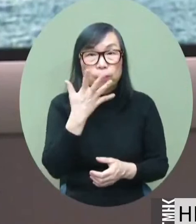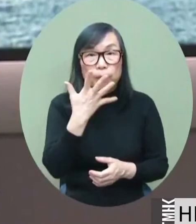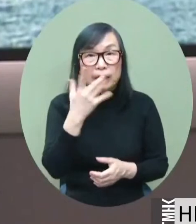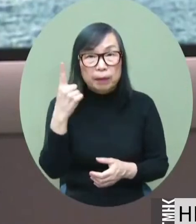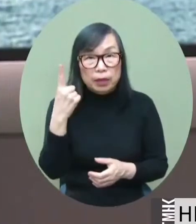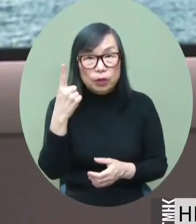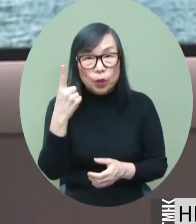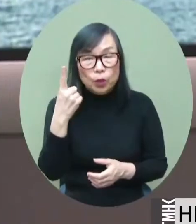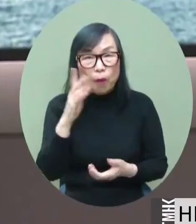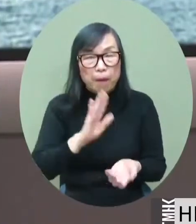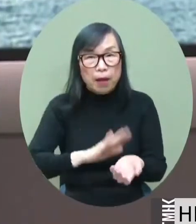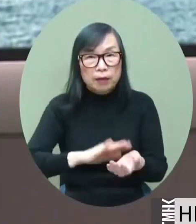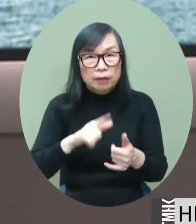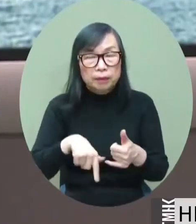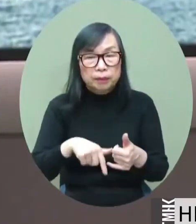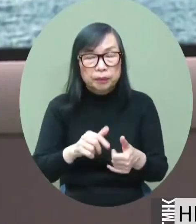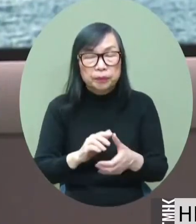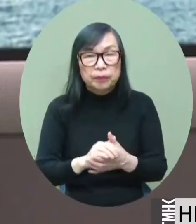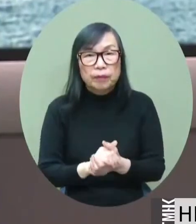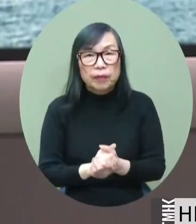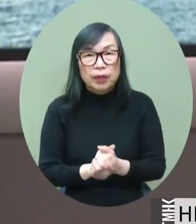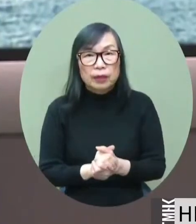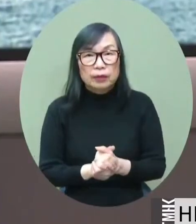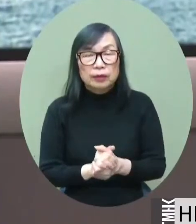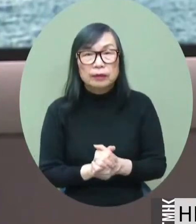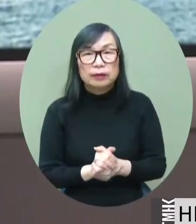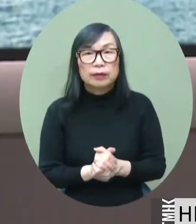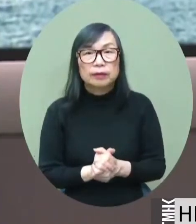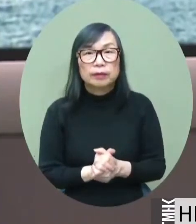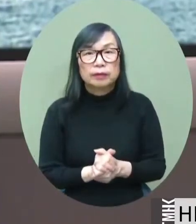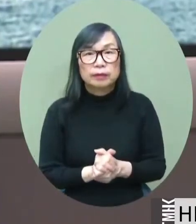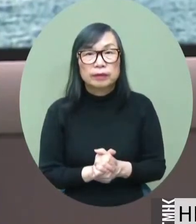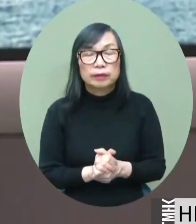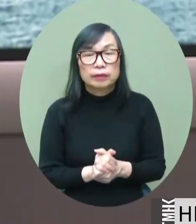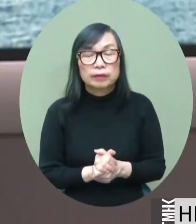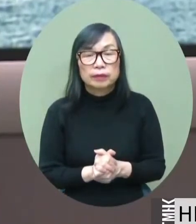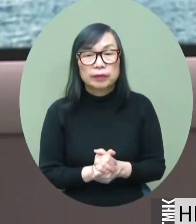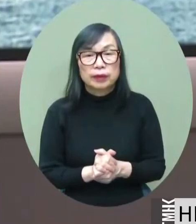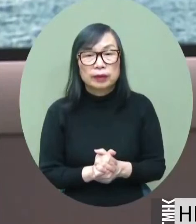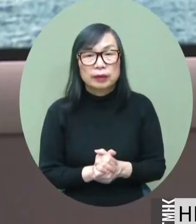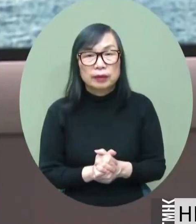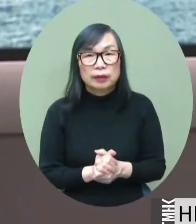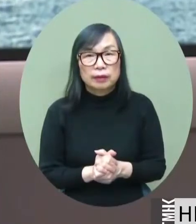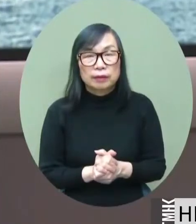the case involving a 51-year-old patient,